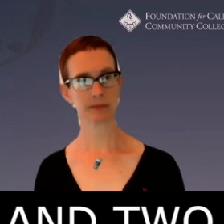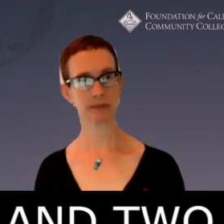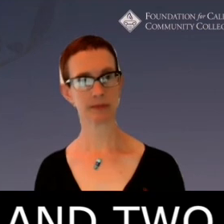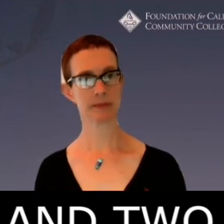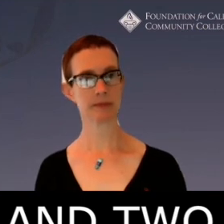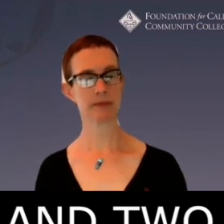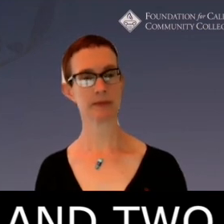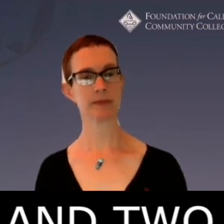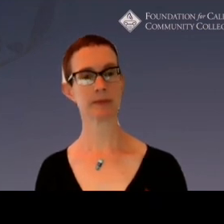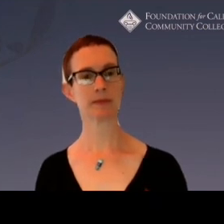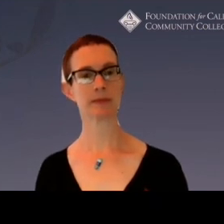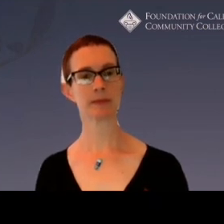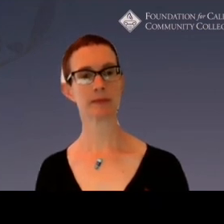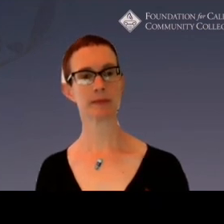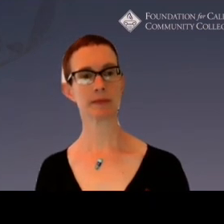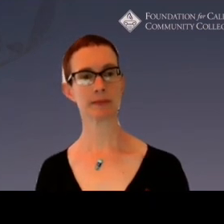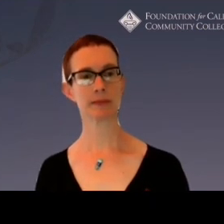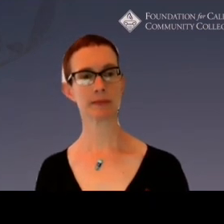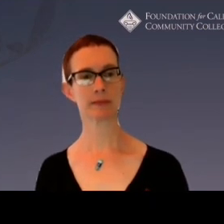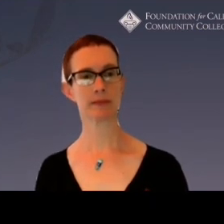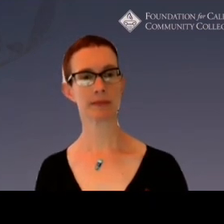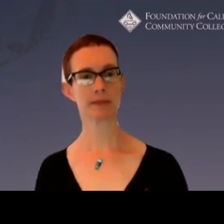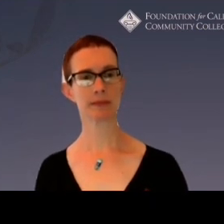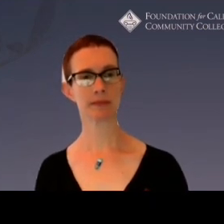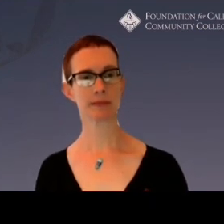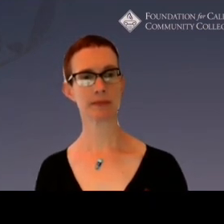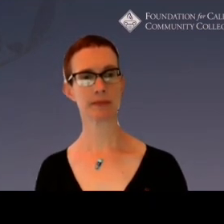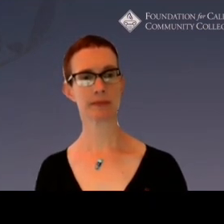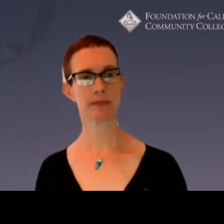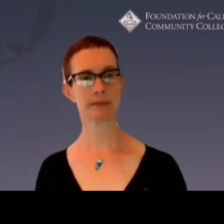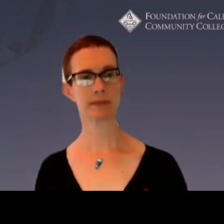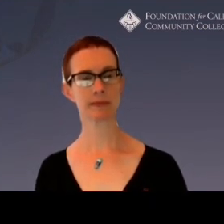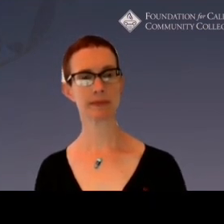Okay, thank you. Yep.